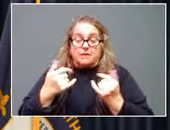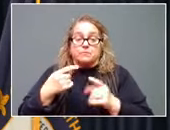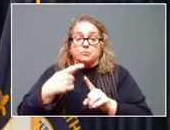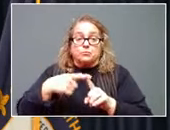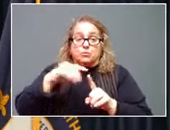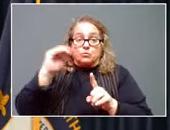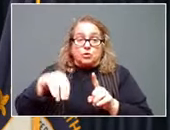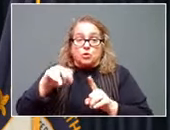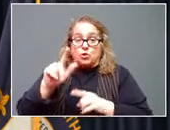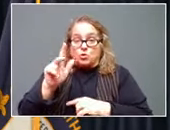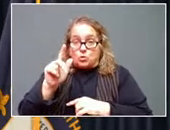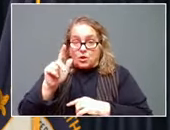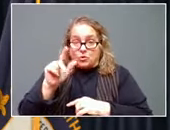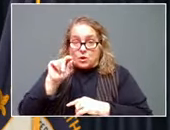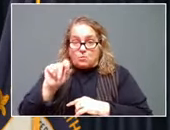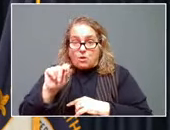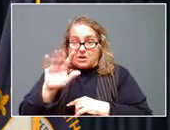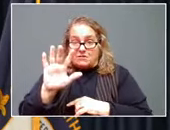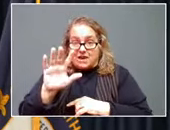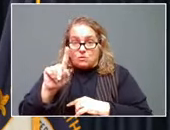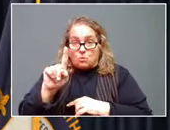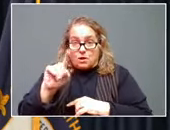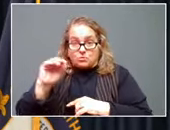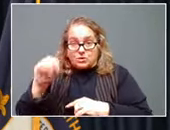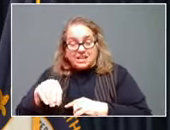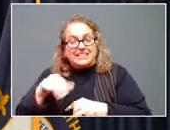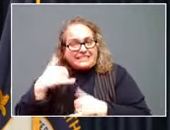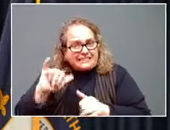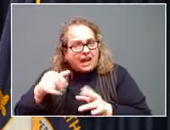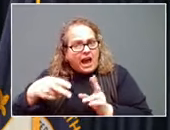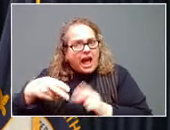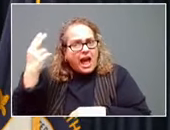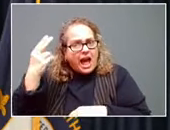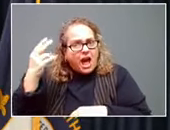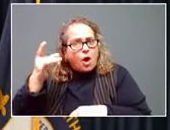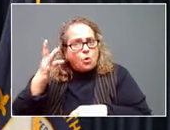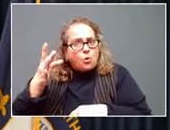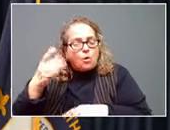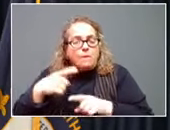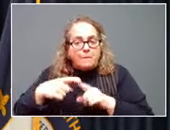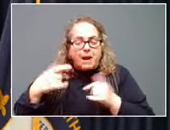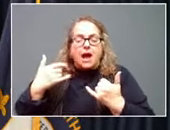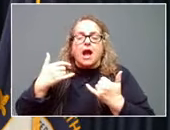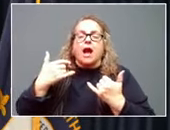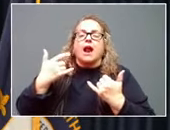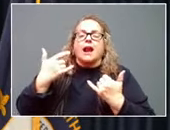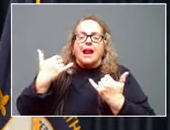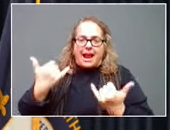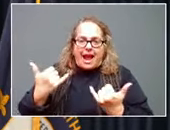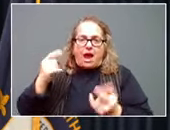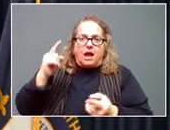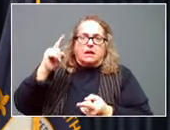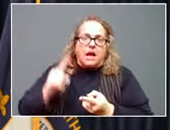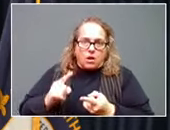23.51%. Still really high, but significantly down from when we had crossed